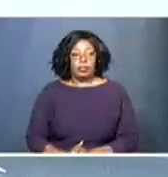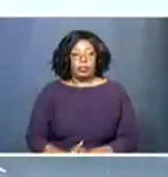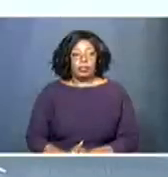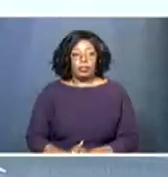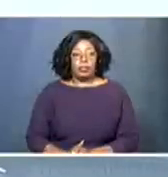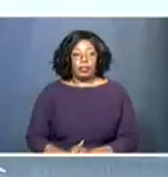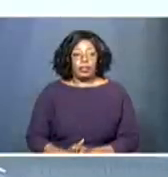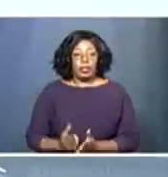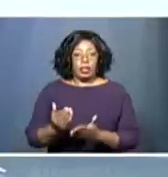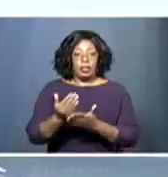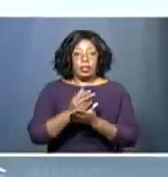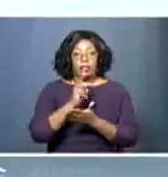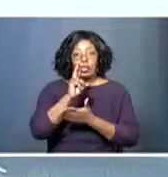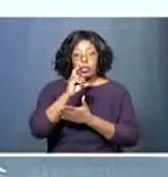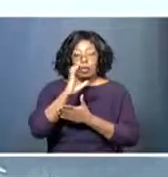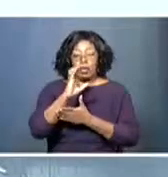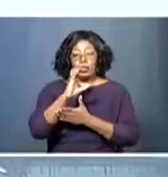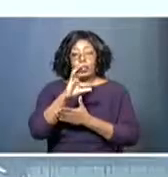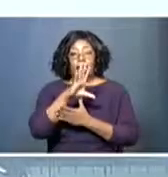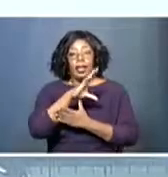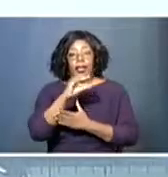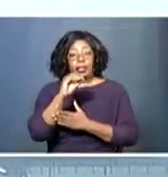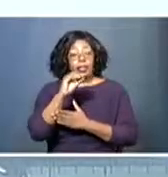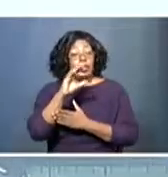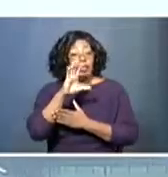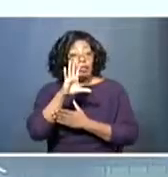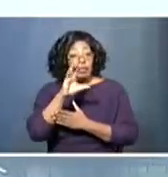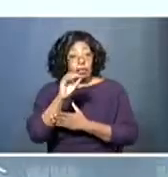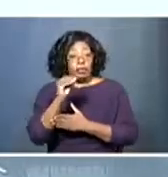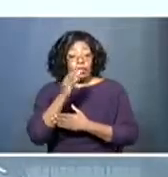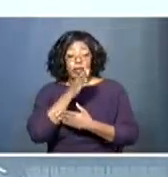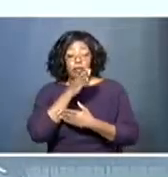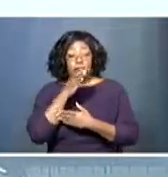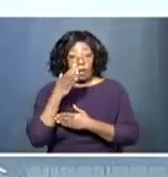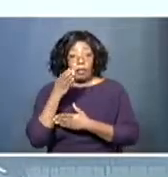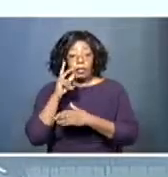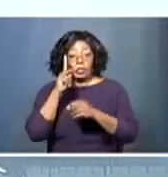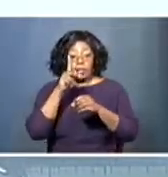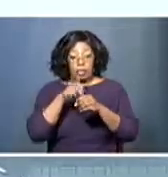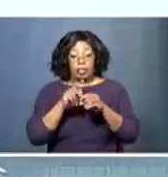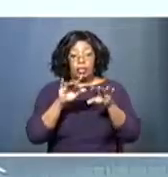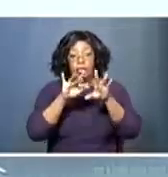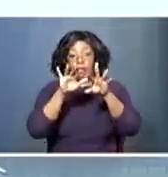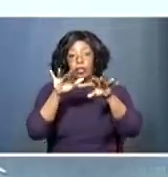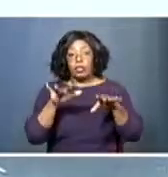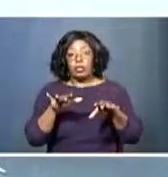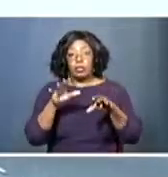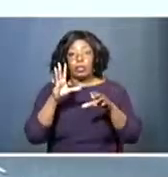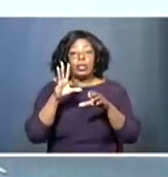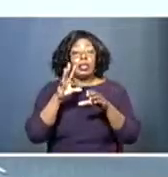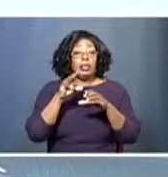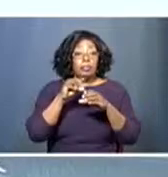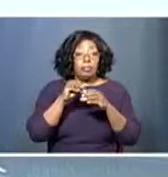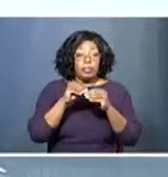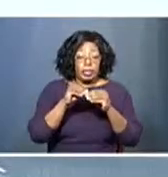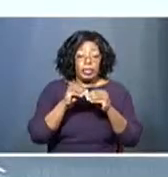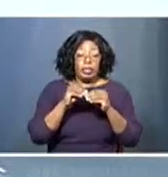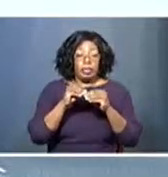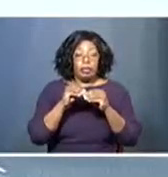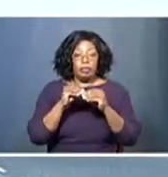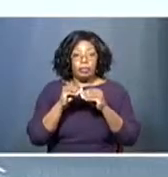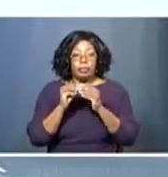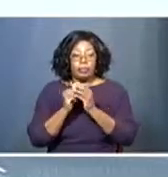Some 250 farmers from across the country on Monday participated in a virtual meeting with Agriculture, Marine Resources and Family Island